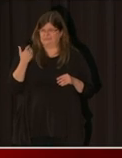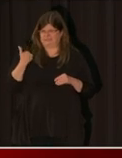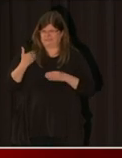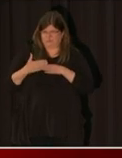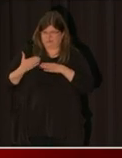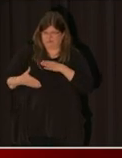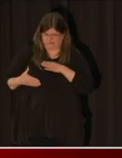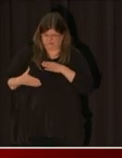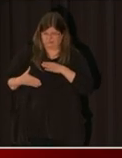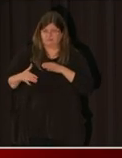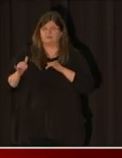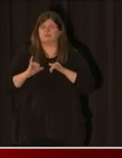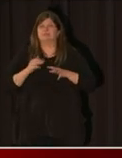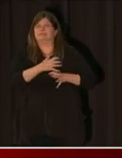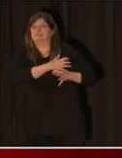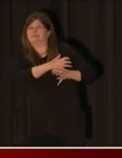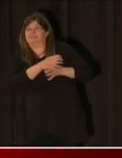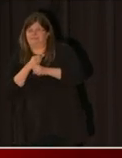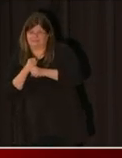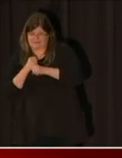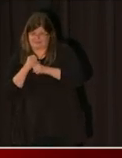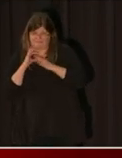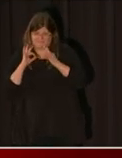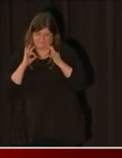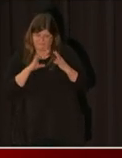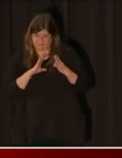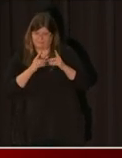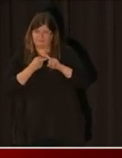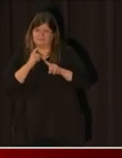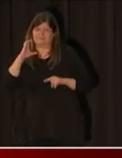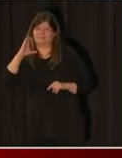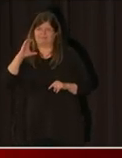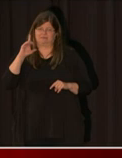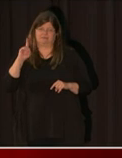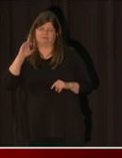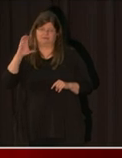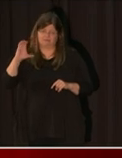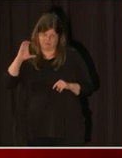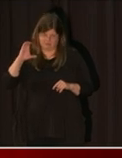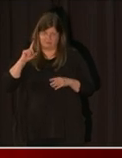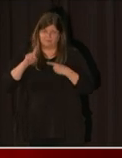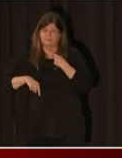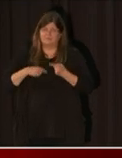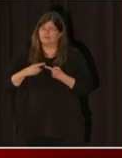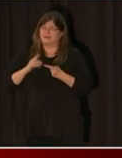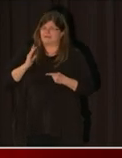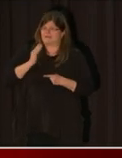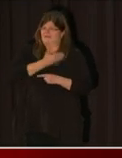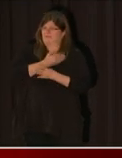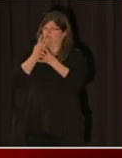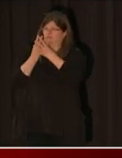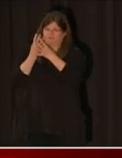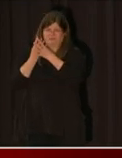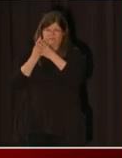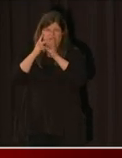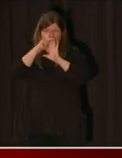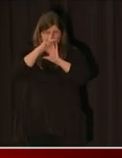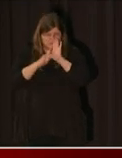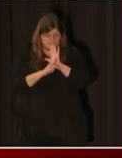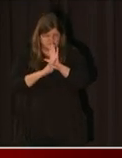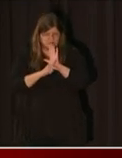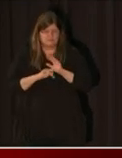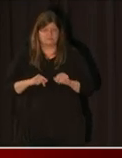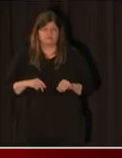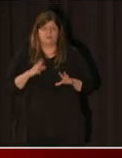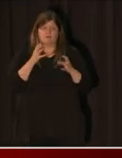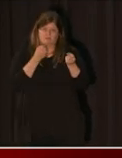from the CDC on our DOC policies. So prior to receiving the report, our team at the Department of Corrections